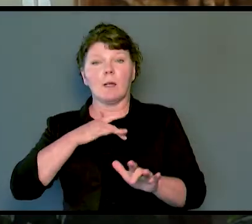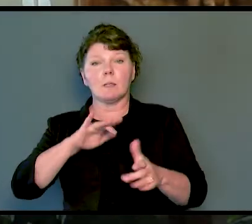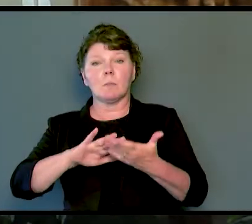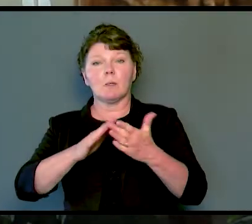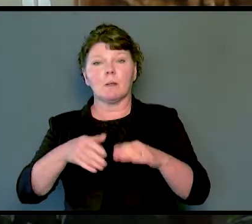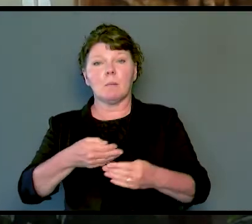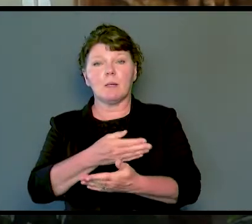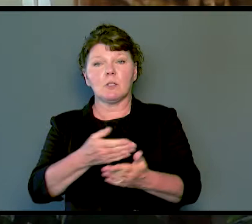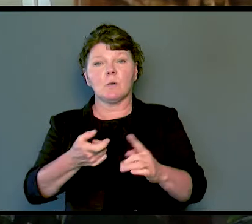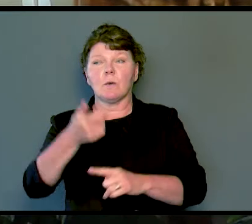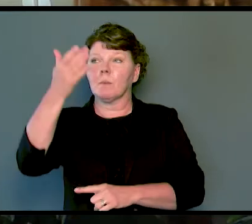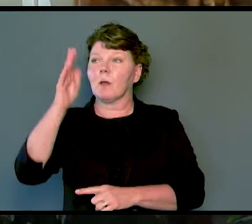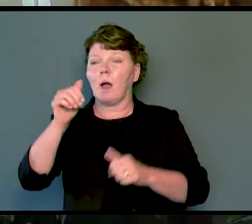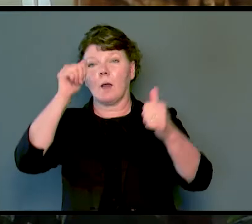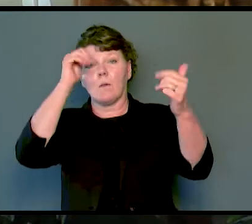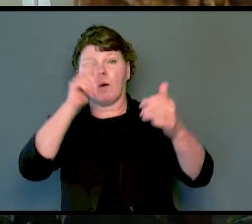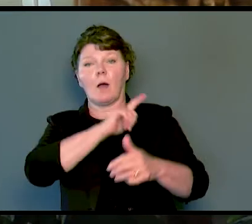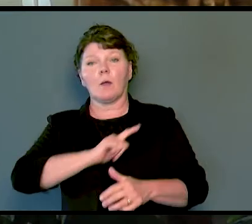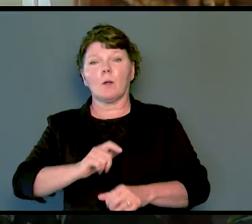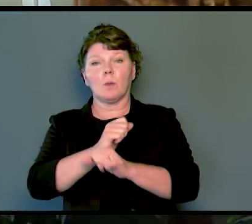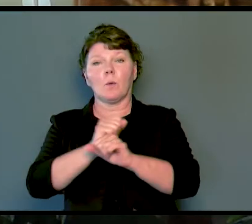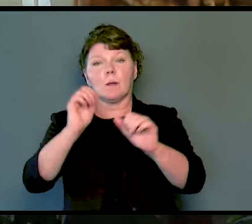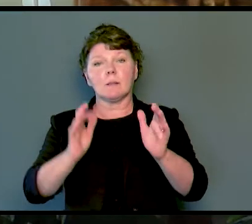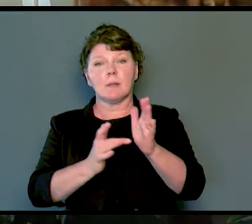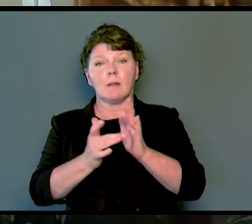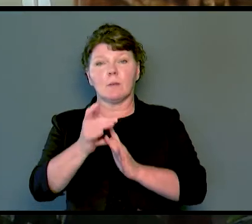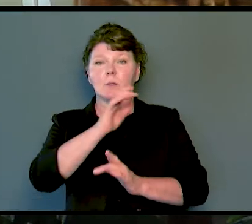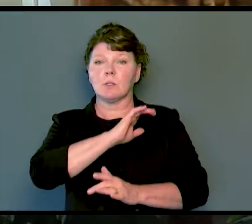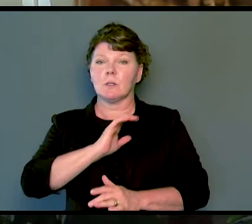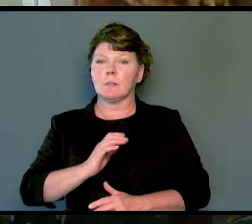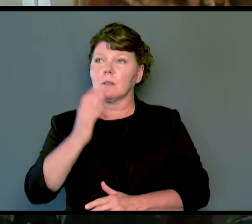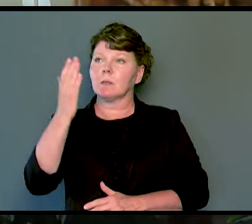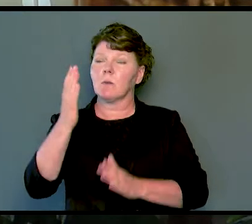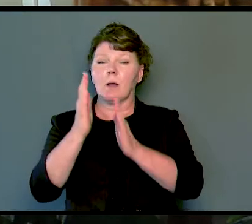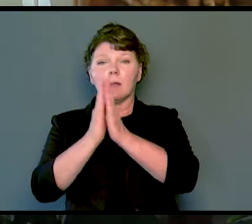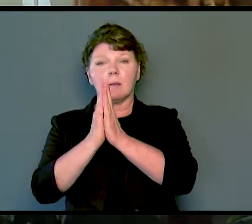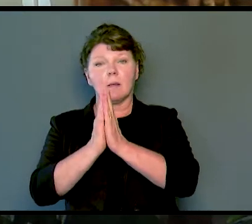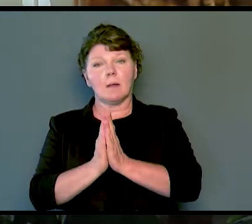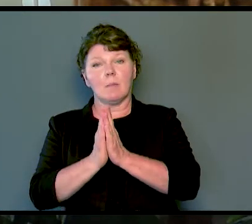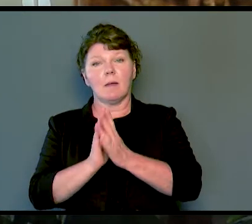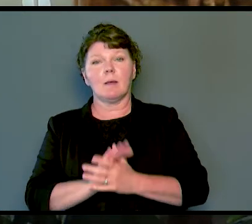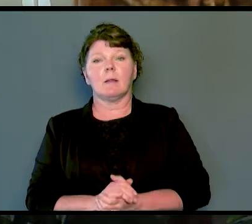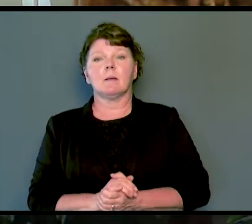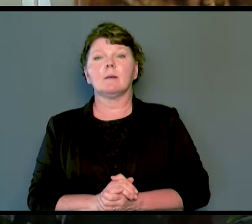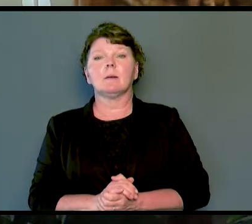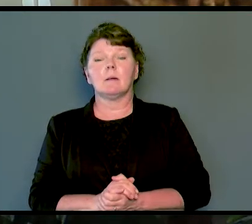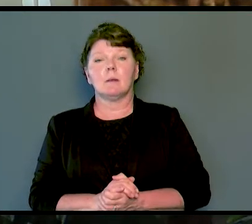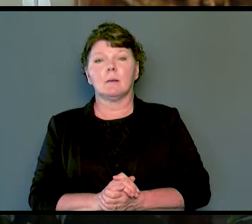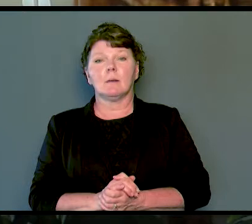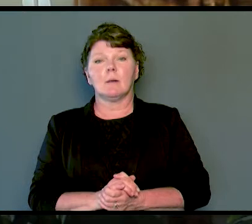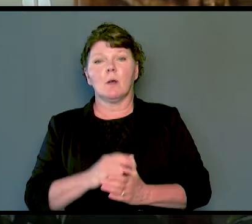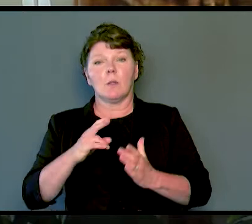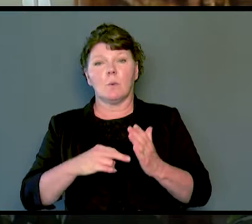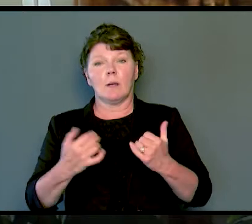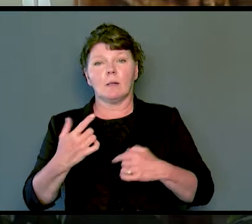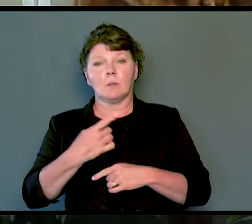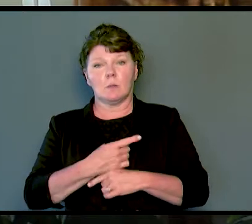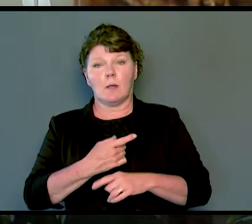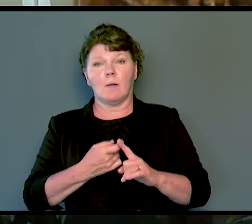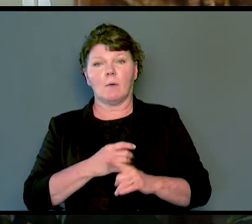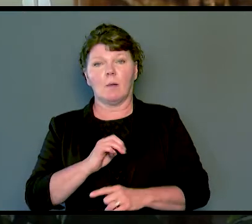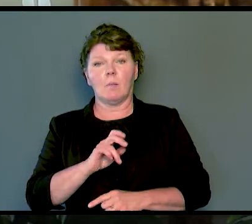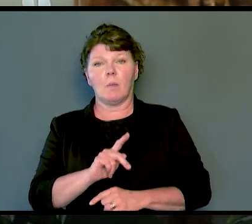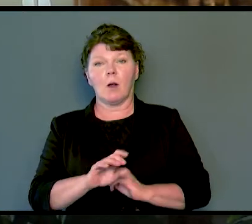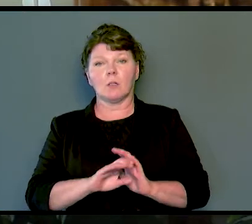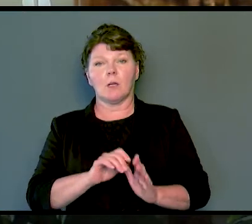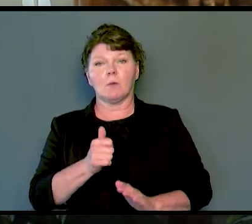Grace, mercy, and peace to you from God our Father and from our Lord and Savior Jesus Christ. Amen. The text for my message